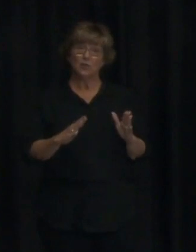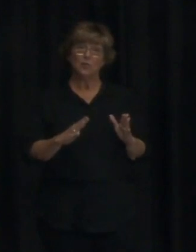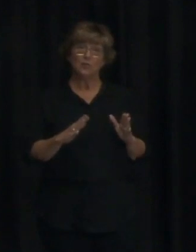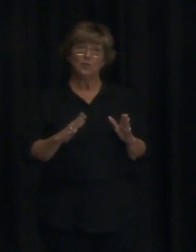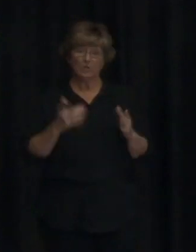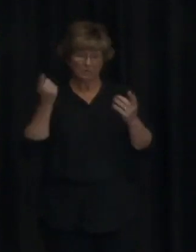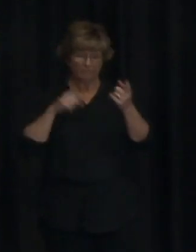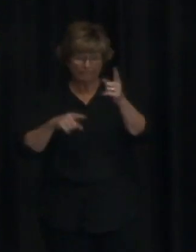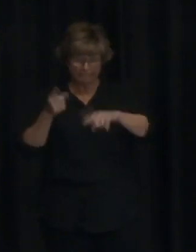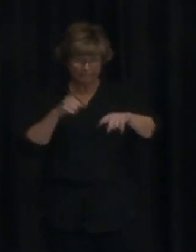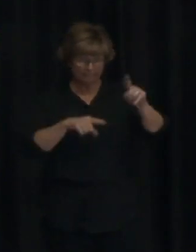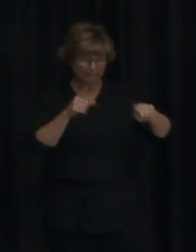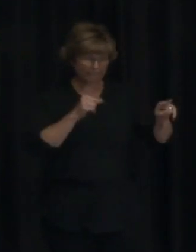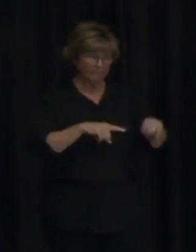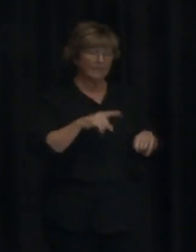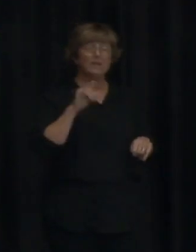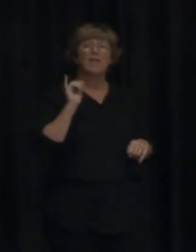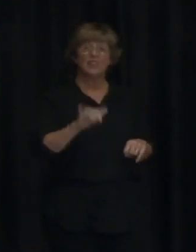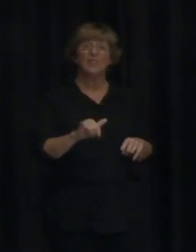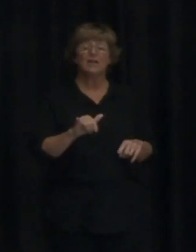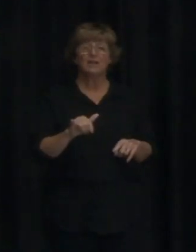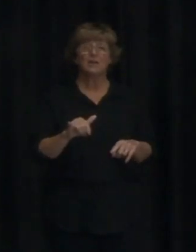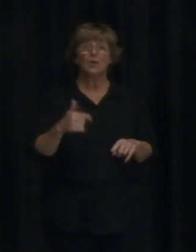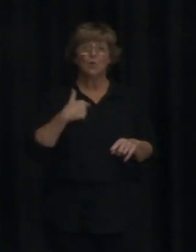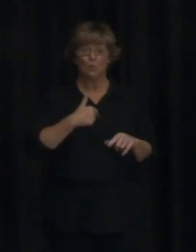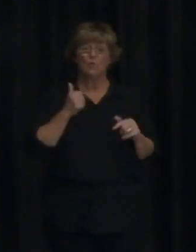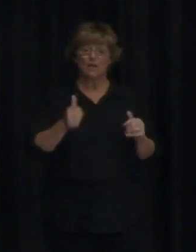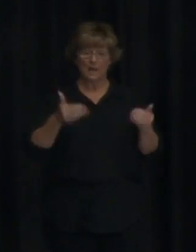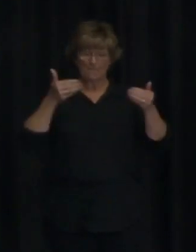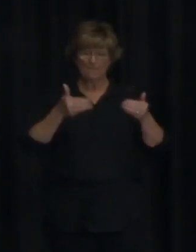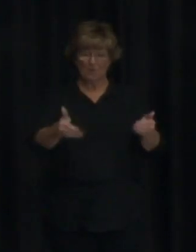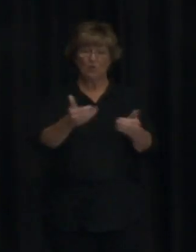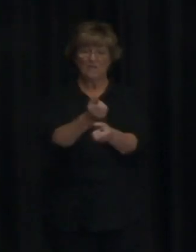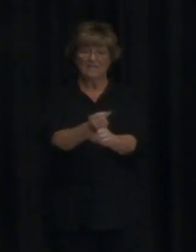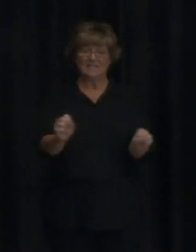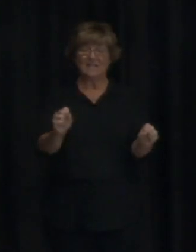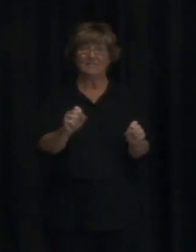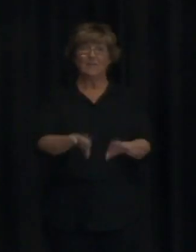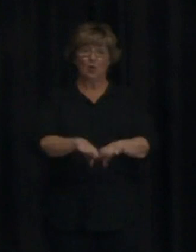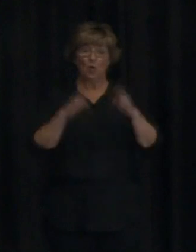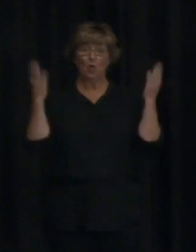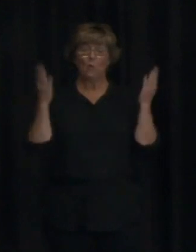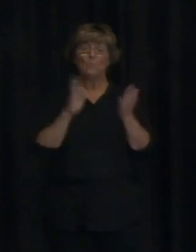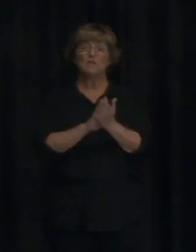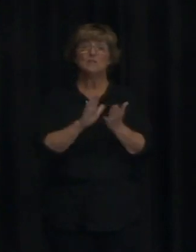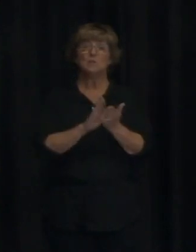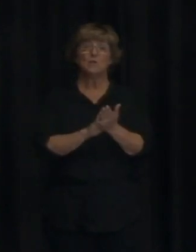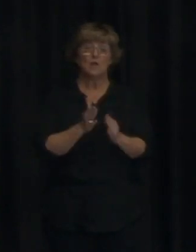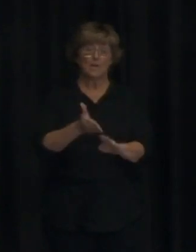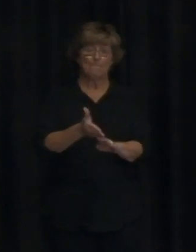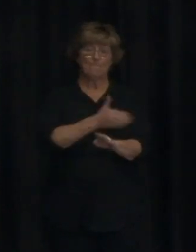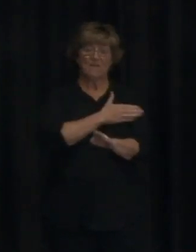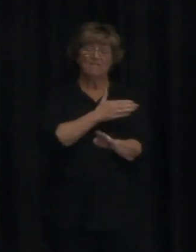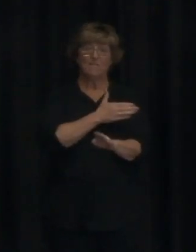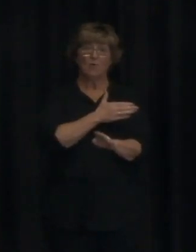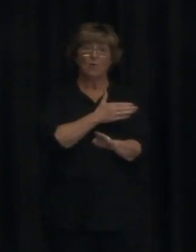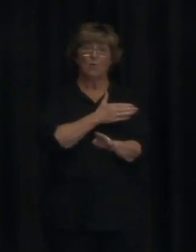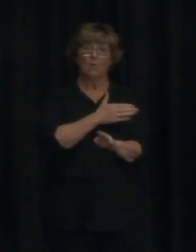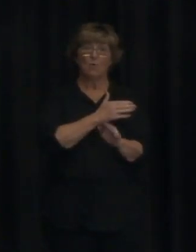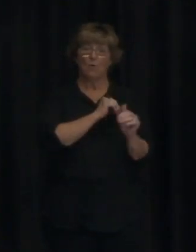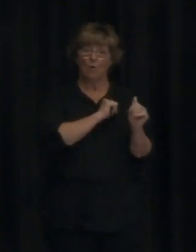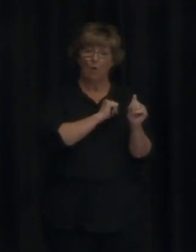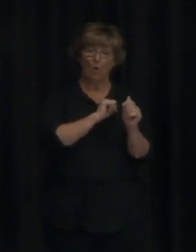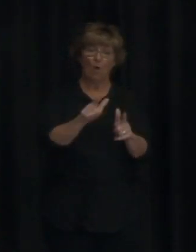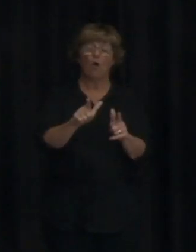of the agreement we're making today, that we can move forward safely in reopening before that